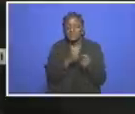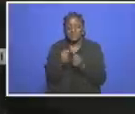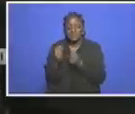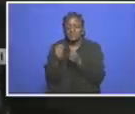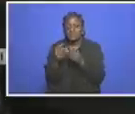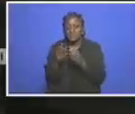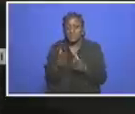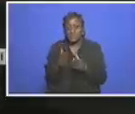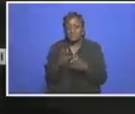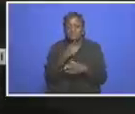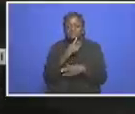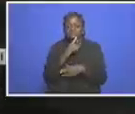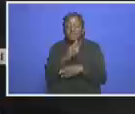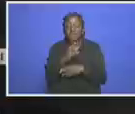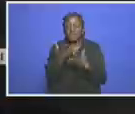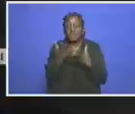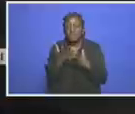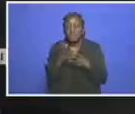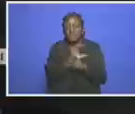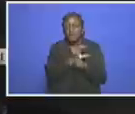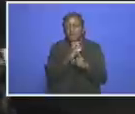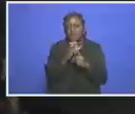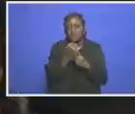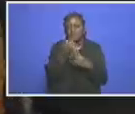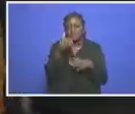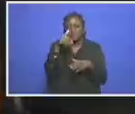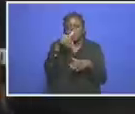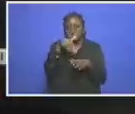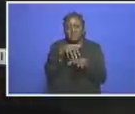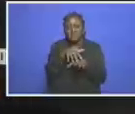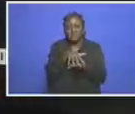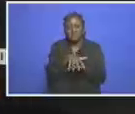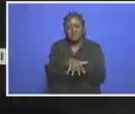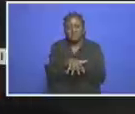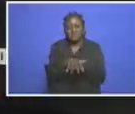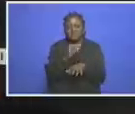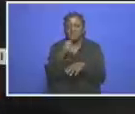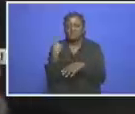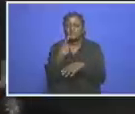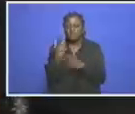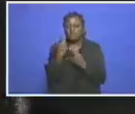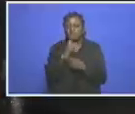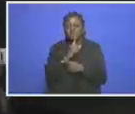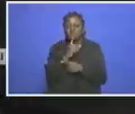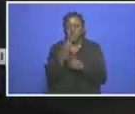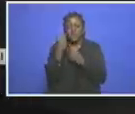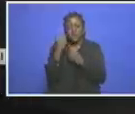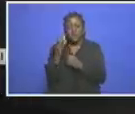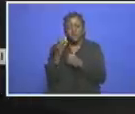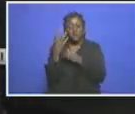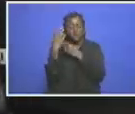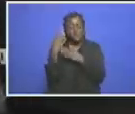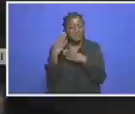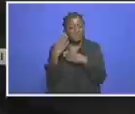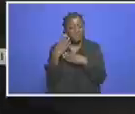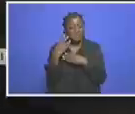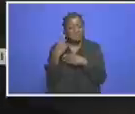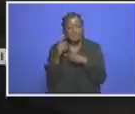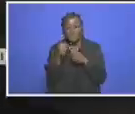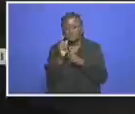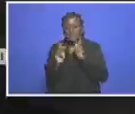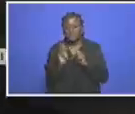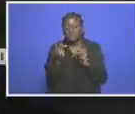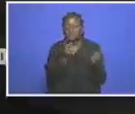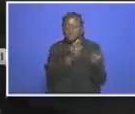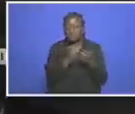want a cultural immersion. And it's not only true of the Bahamas, but whenever people travel, it's one of those things